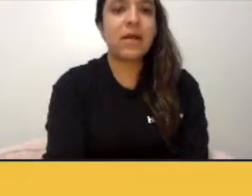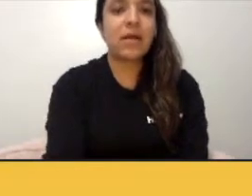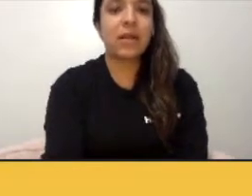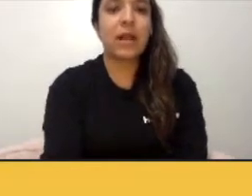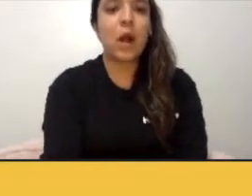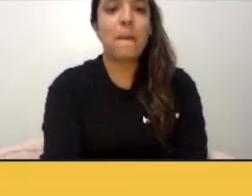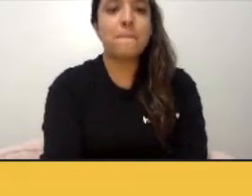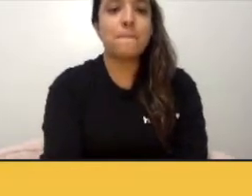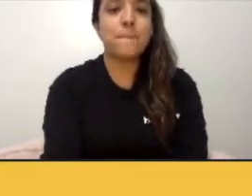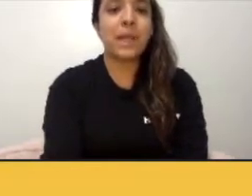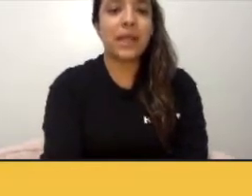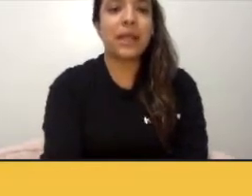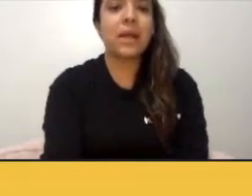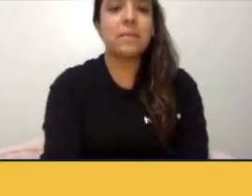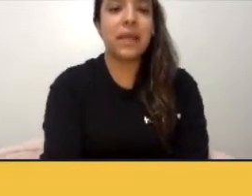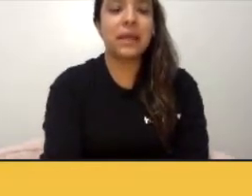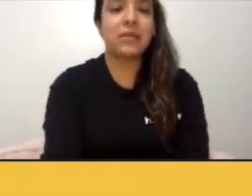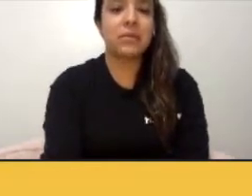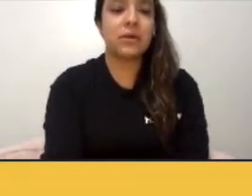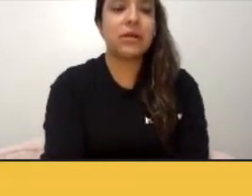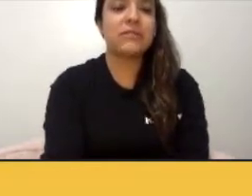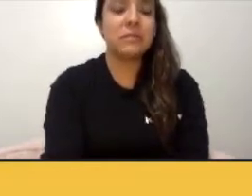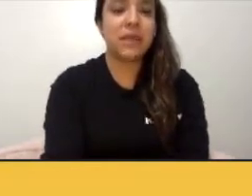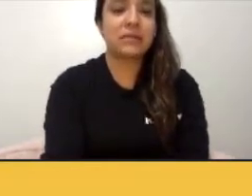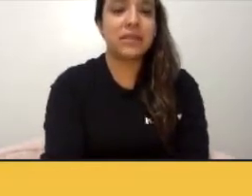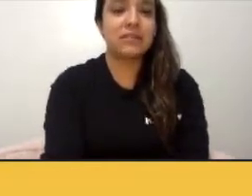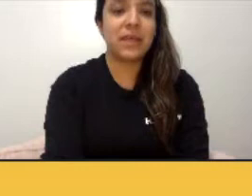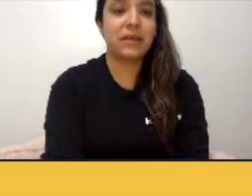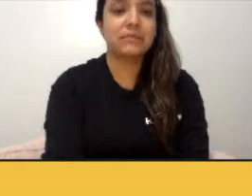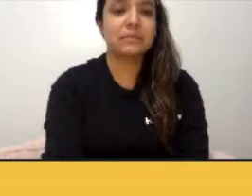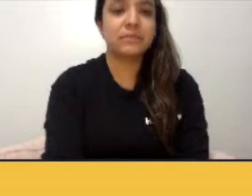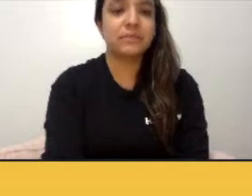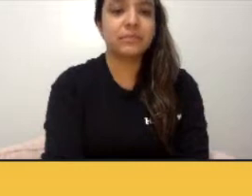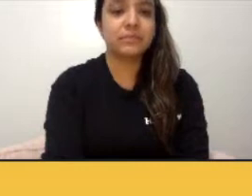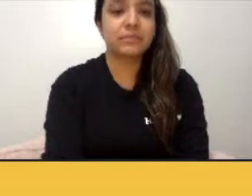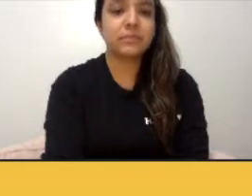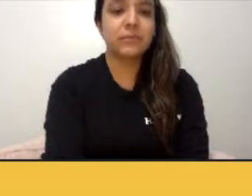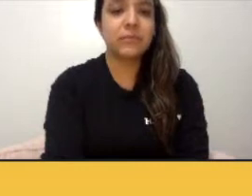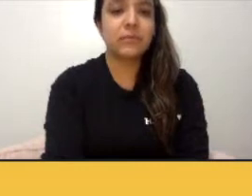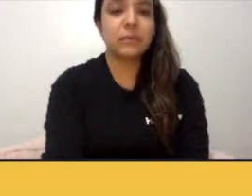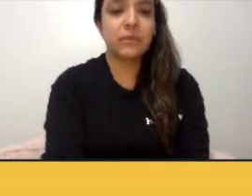Tap it out, get ready, go. Ink, mink. The word is mink. Yes, mink.